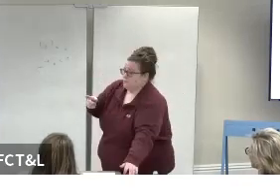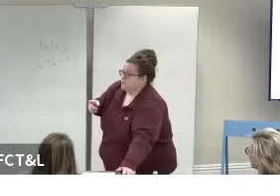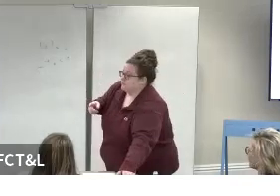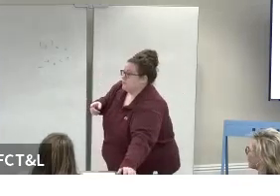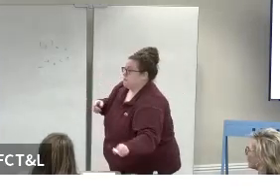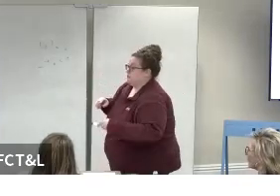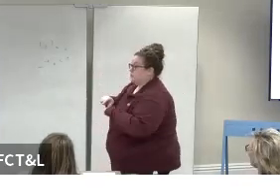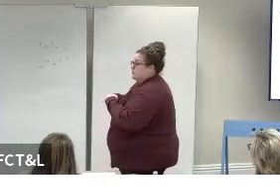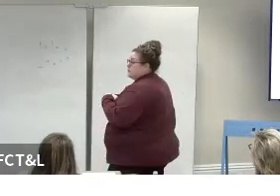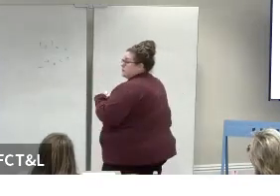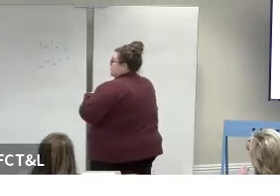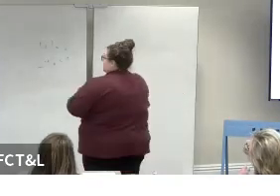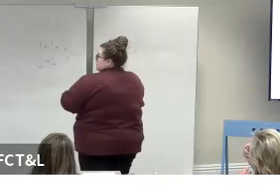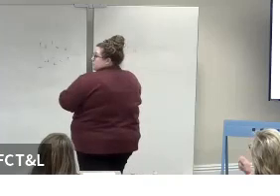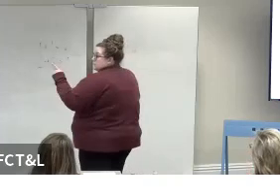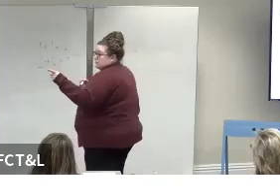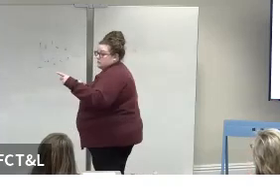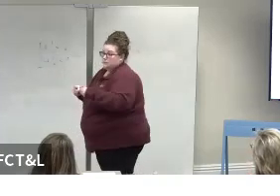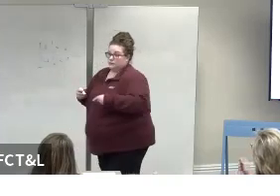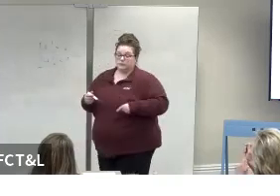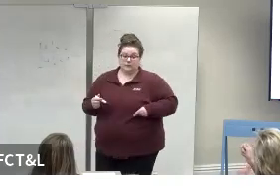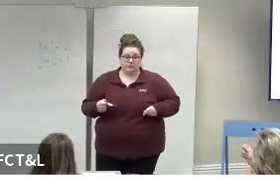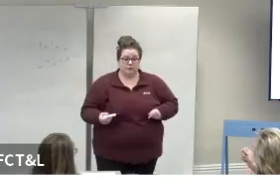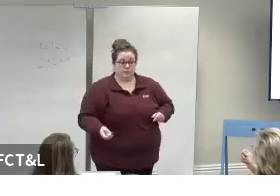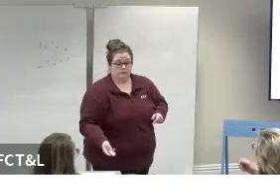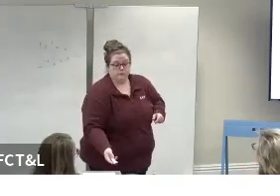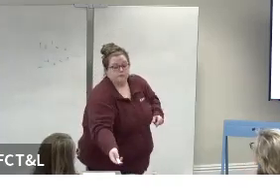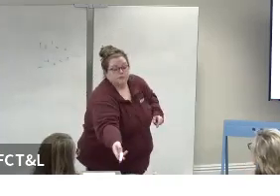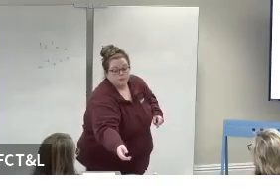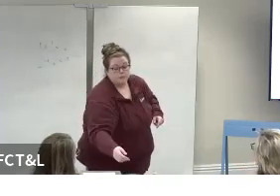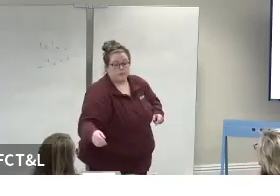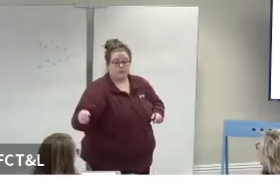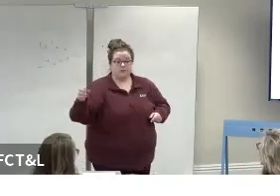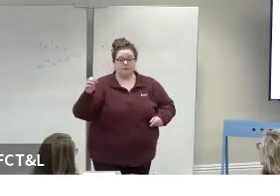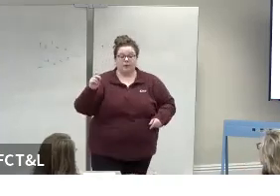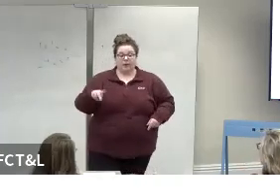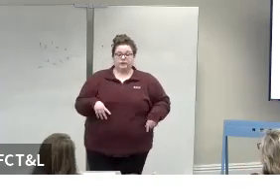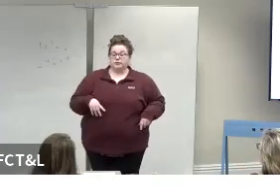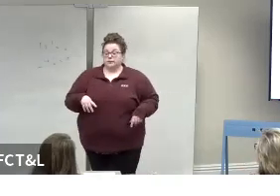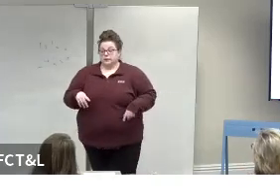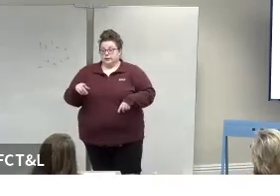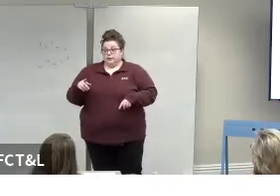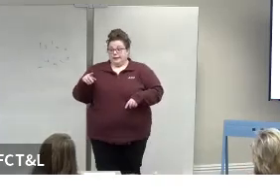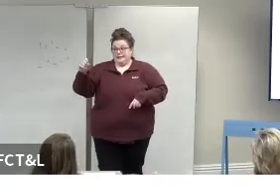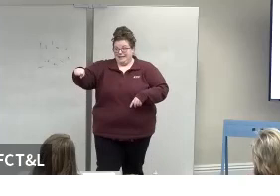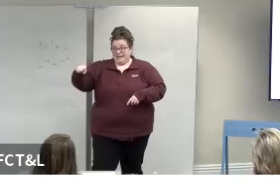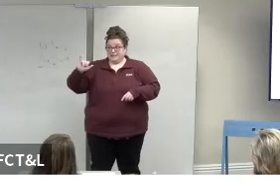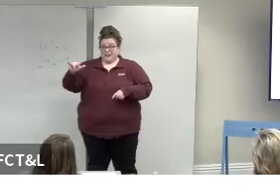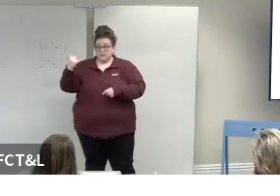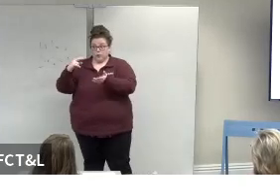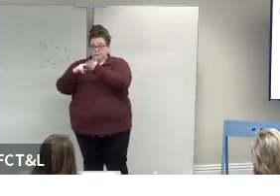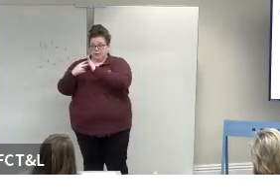W-A-D-E-R. Like fishing? Yeah, one of those things that you wear, comes up to your waist, right? Walking water.